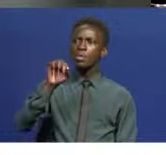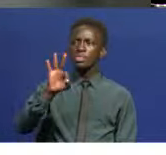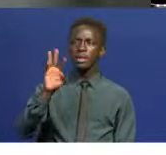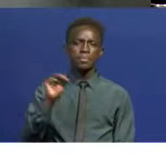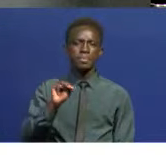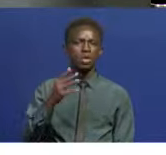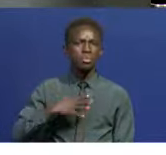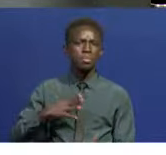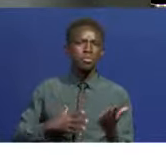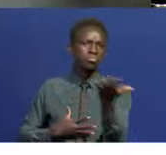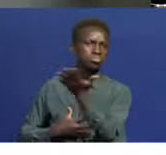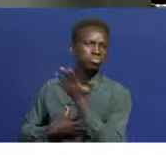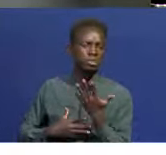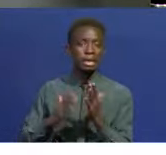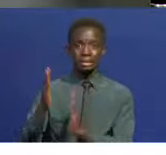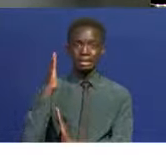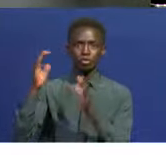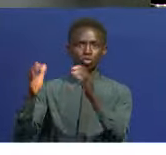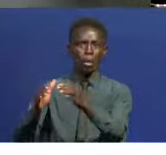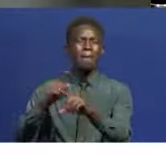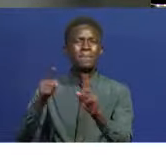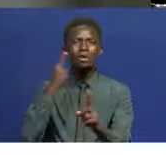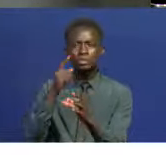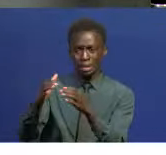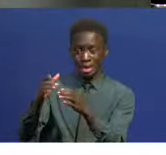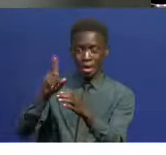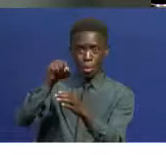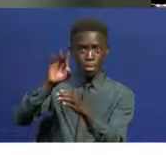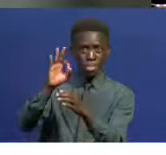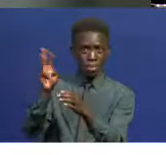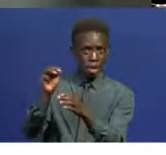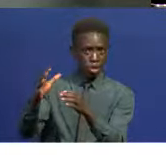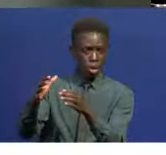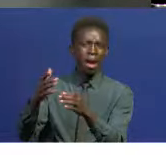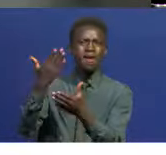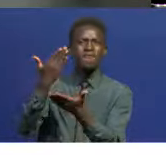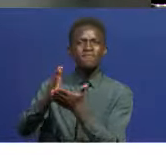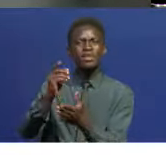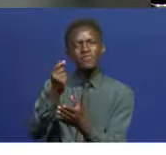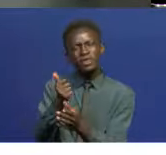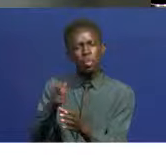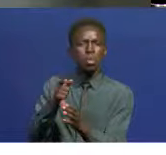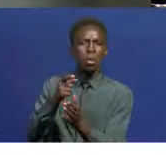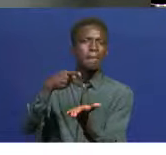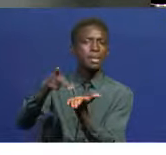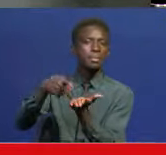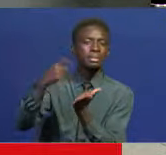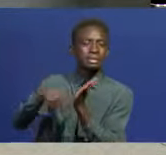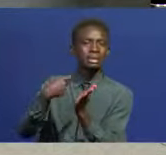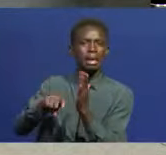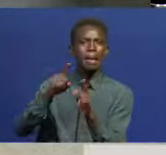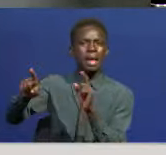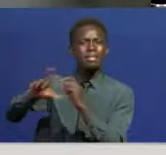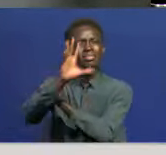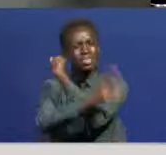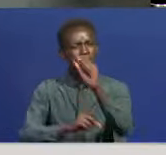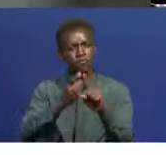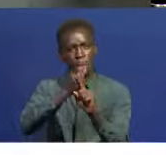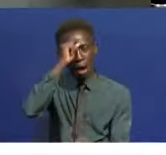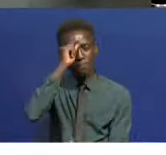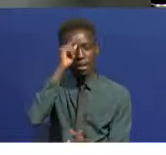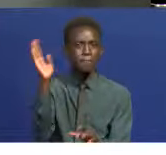And those guys, a few of them have been paying taxes. They have stolen from the government billions of money. Now